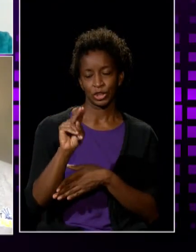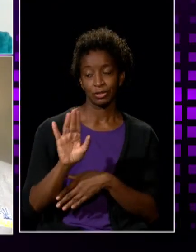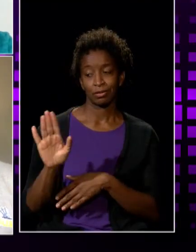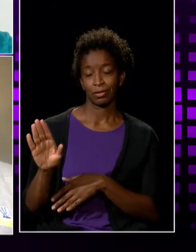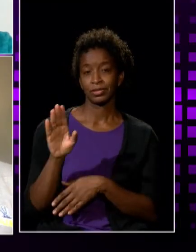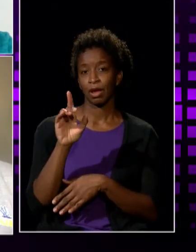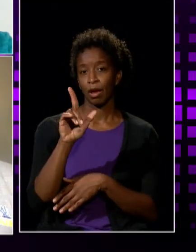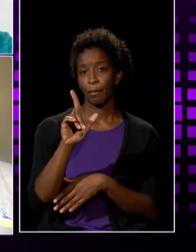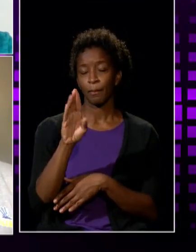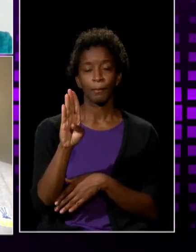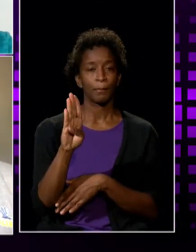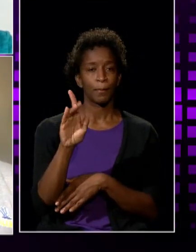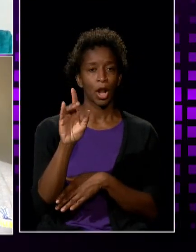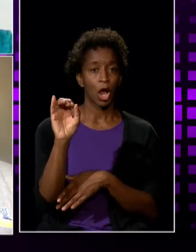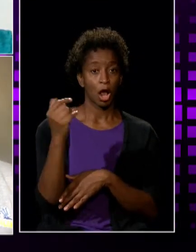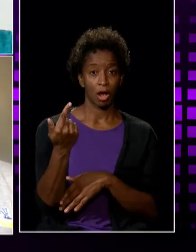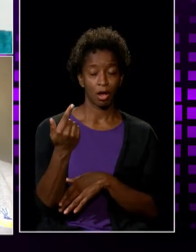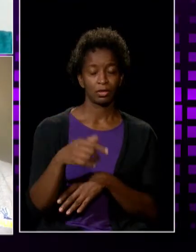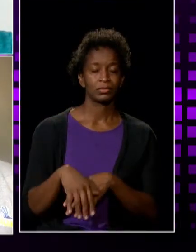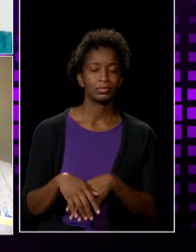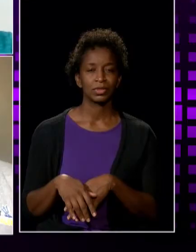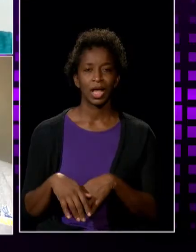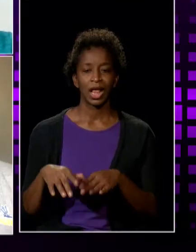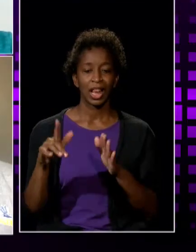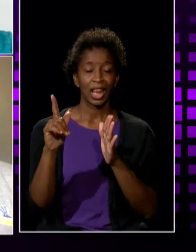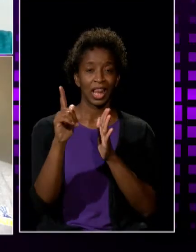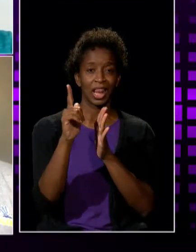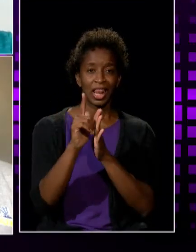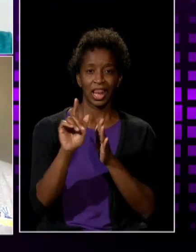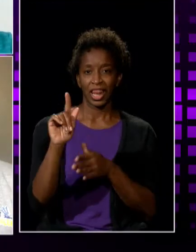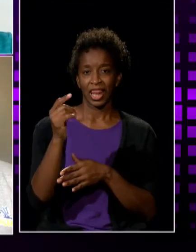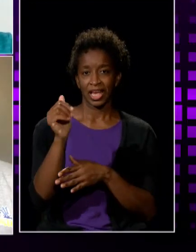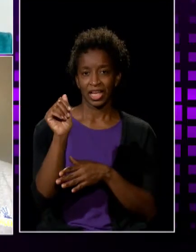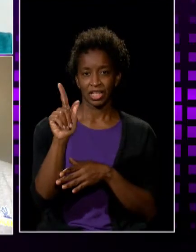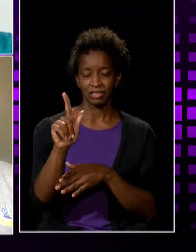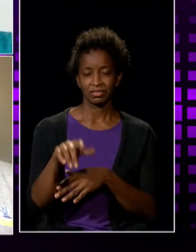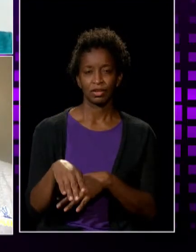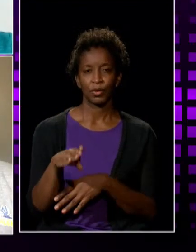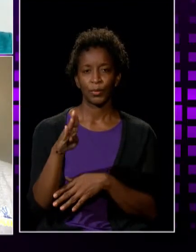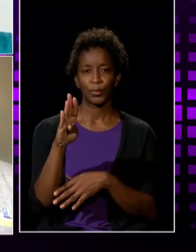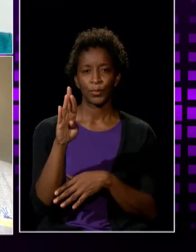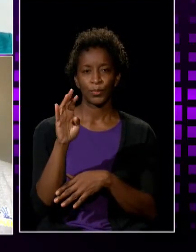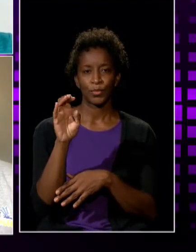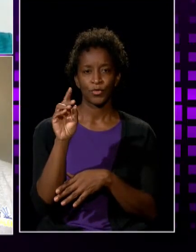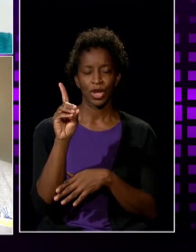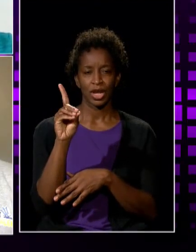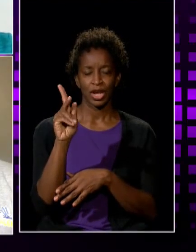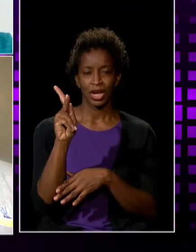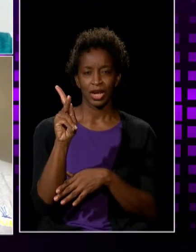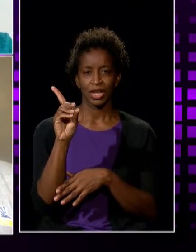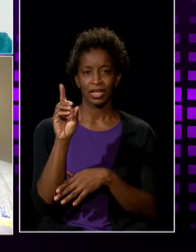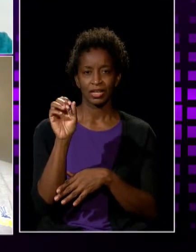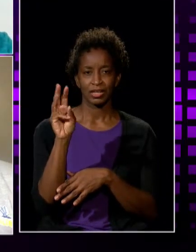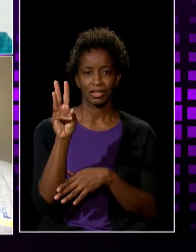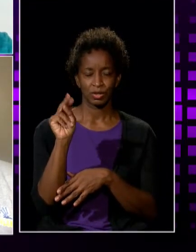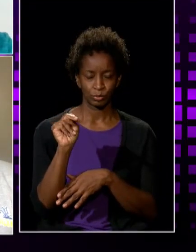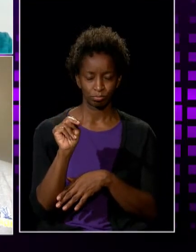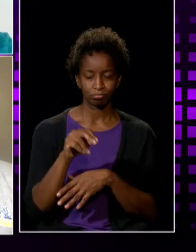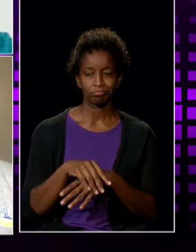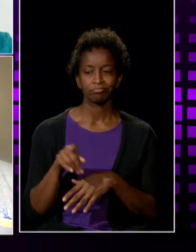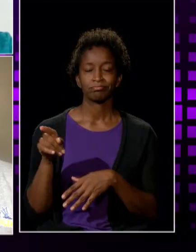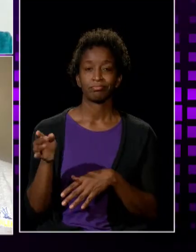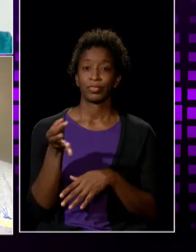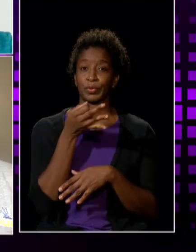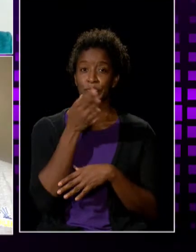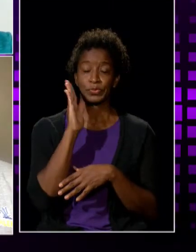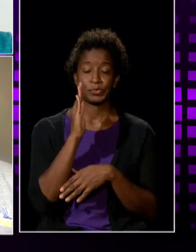Legal Breakdown. He also has a forthcoming article entitled Revisiting the Savings Law Clause, Where Are We